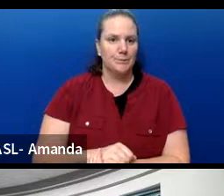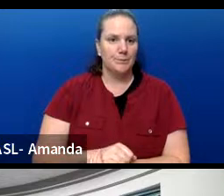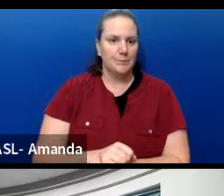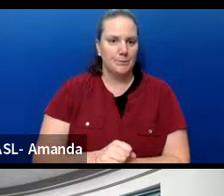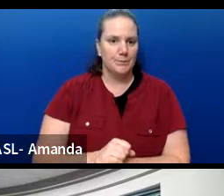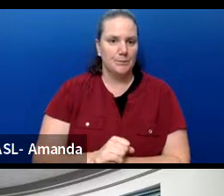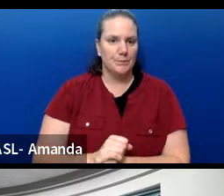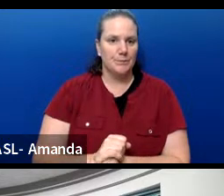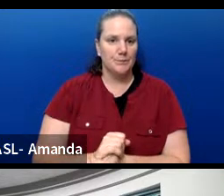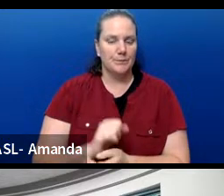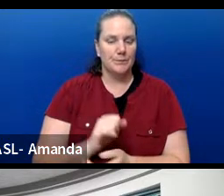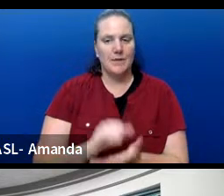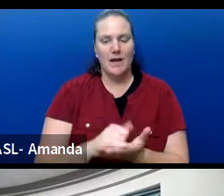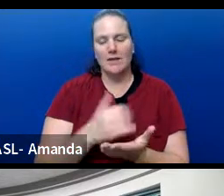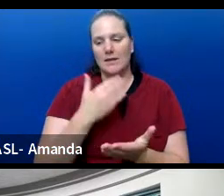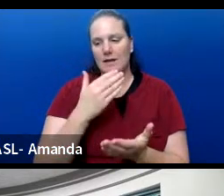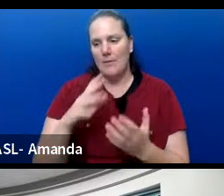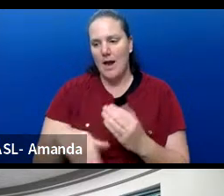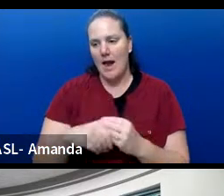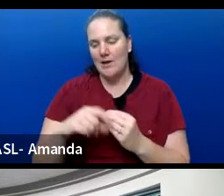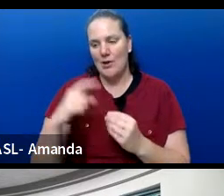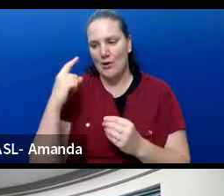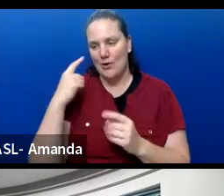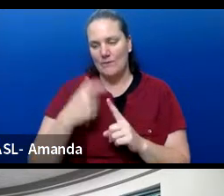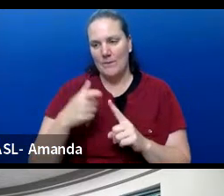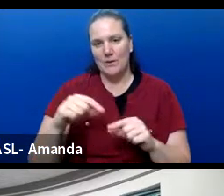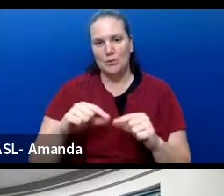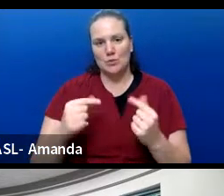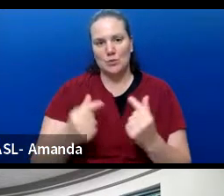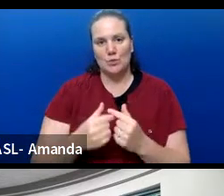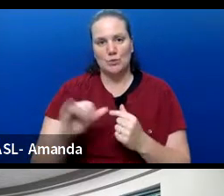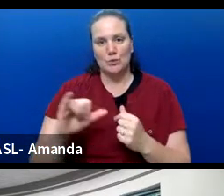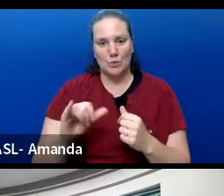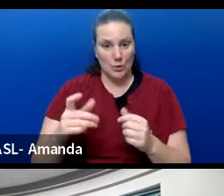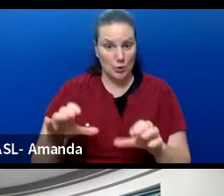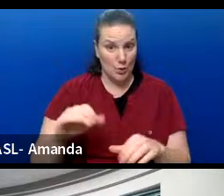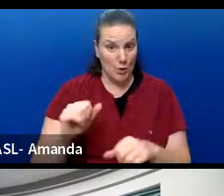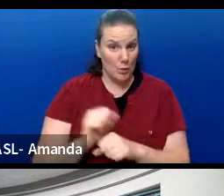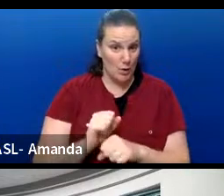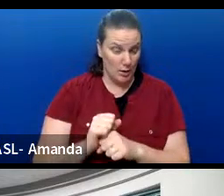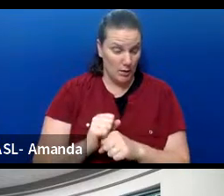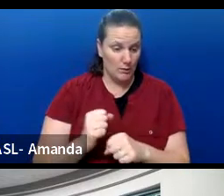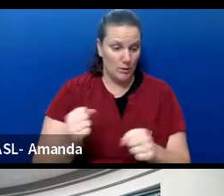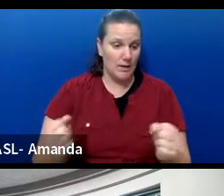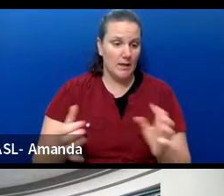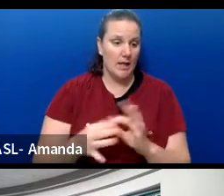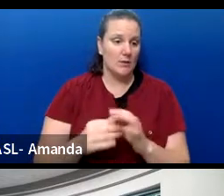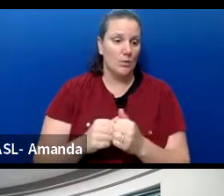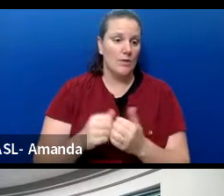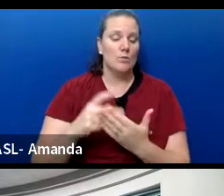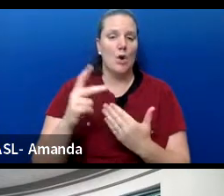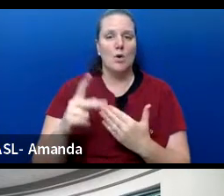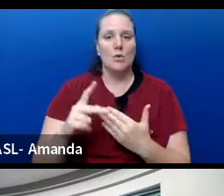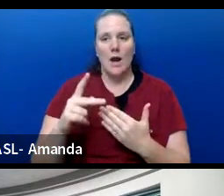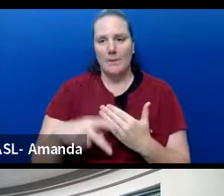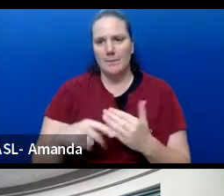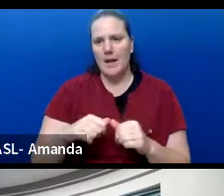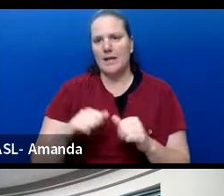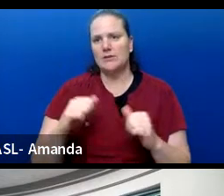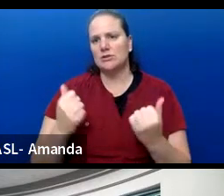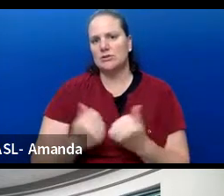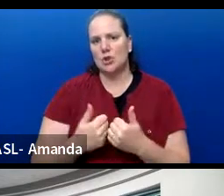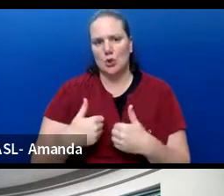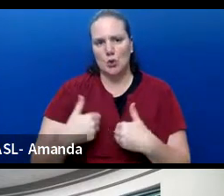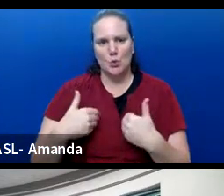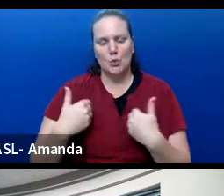Absolutely. And I would add, because I've heard from this group as well, that we're doing work to ensure that we're connecting with programs and agencies that serve youth